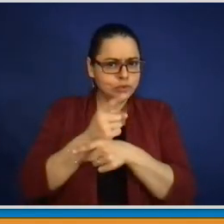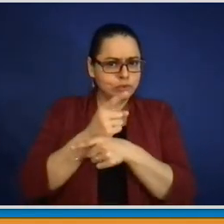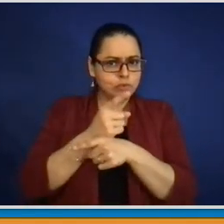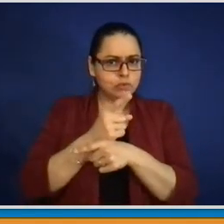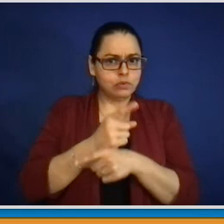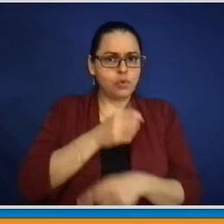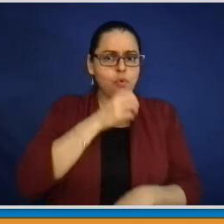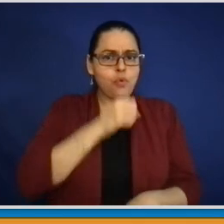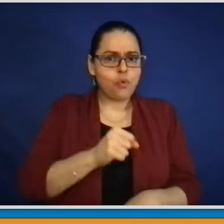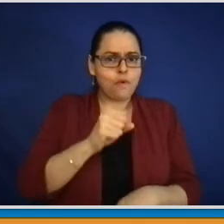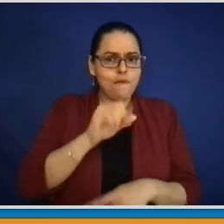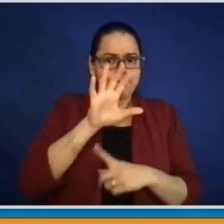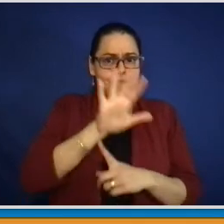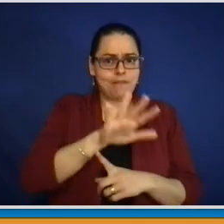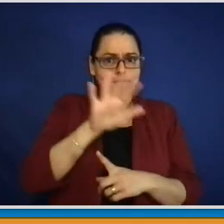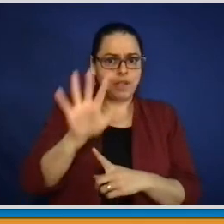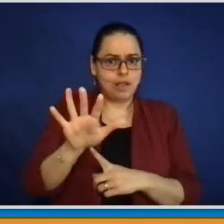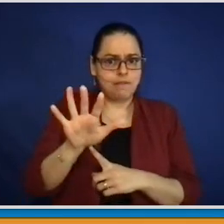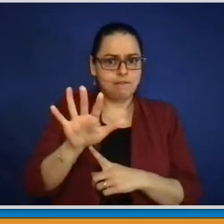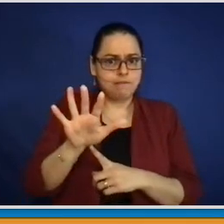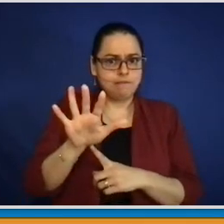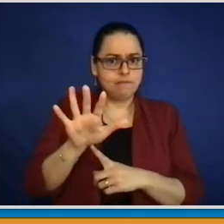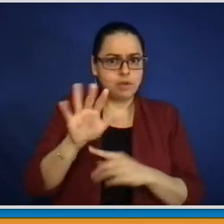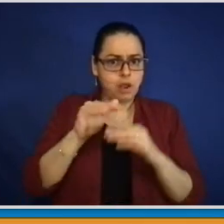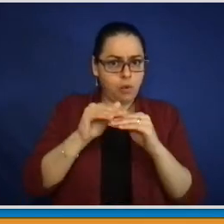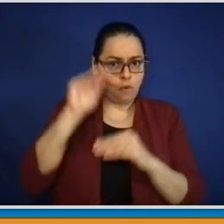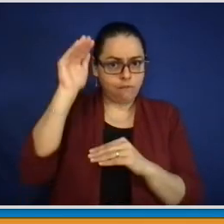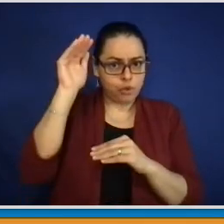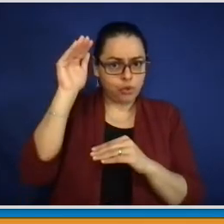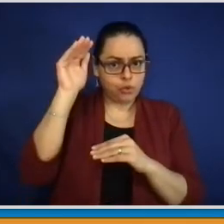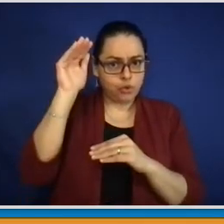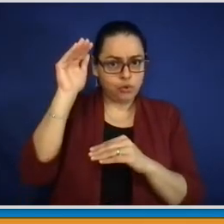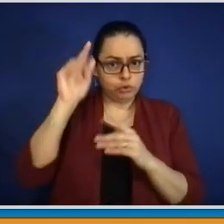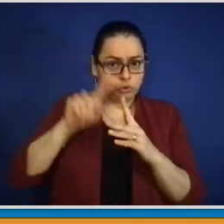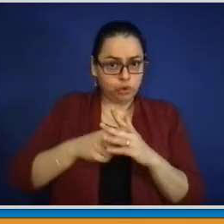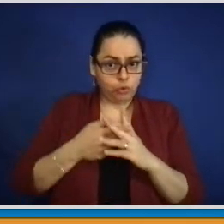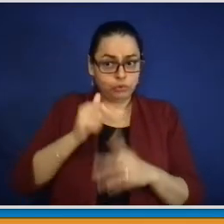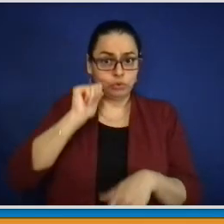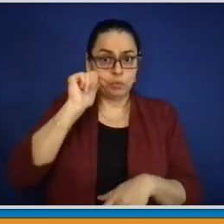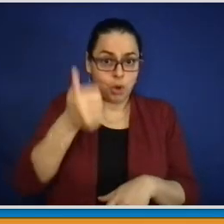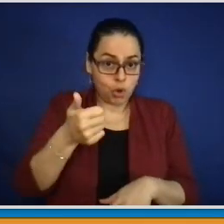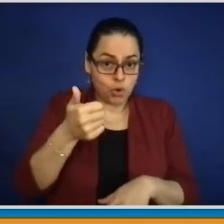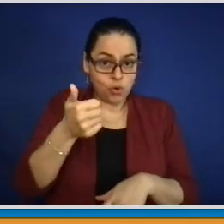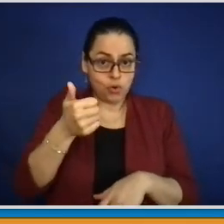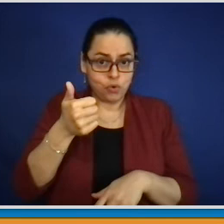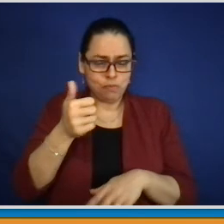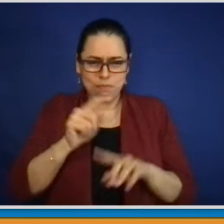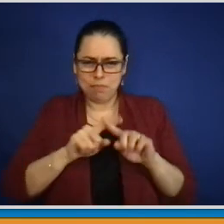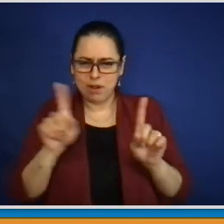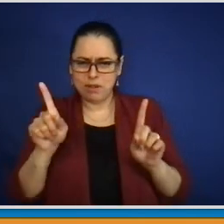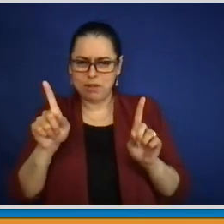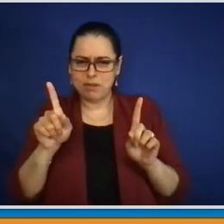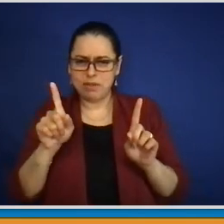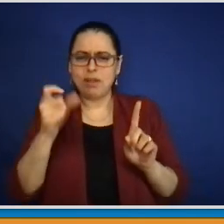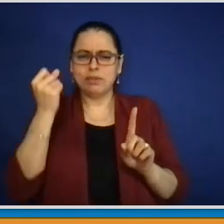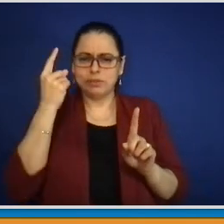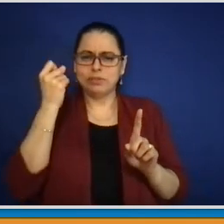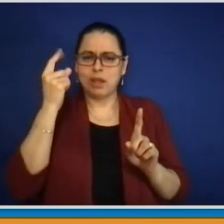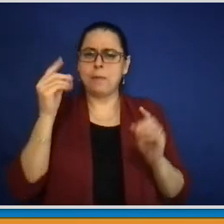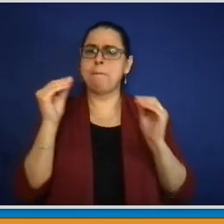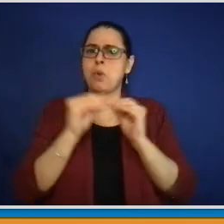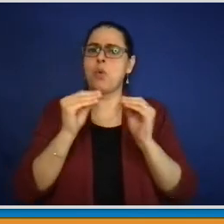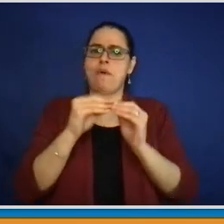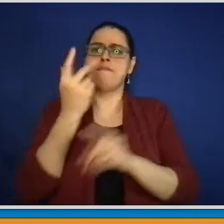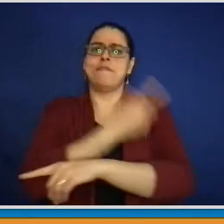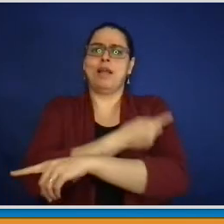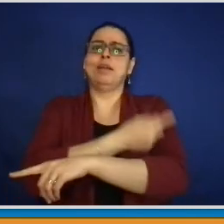starting tomorrow. While the vaccine allocations have grown, is there enough to keep adding people to the eligibility list this quickly, or will this only